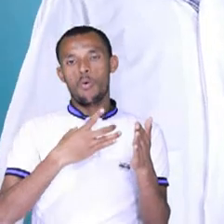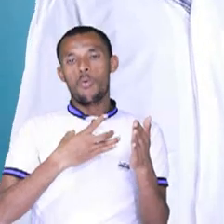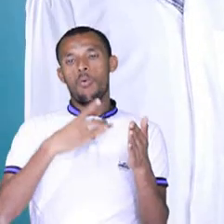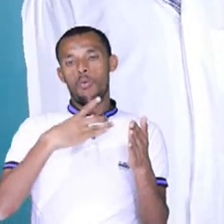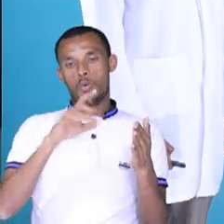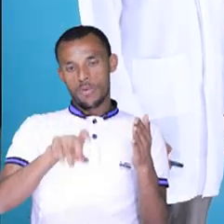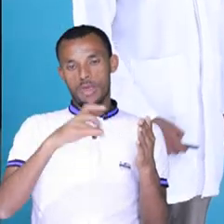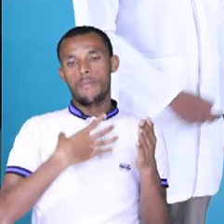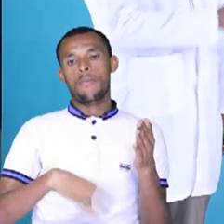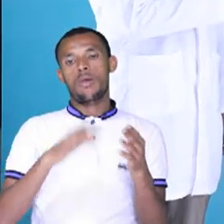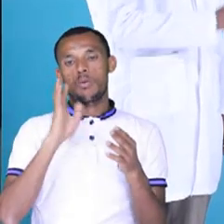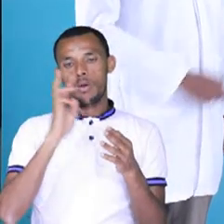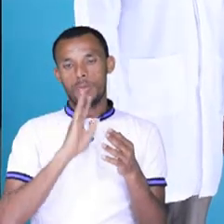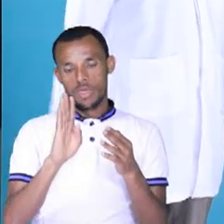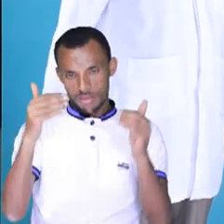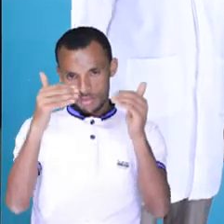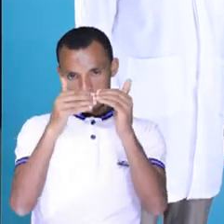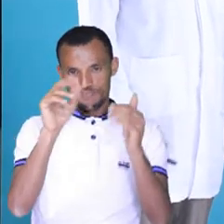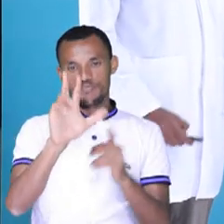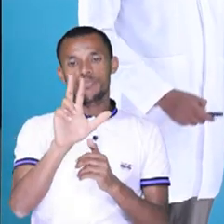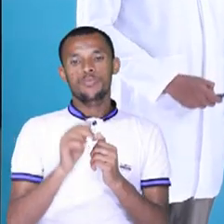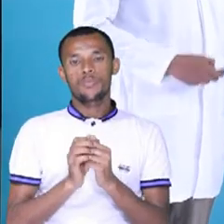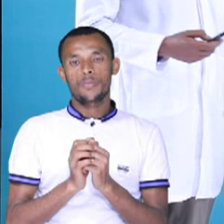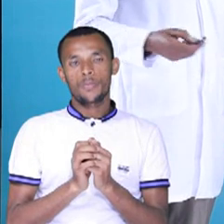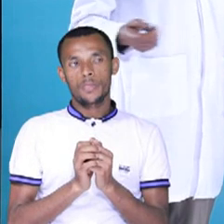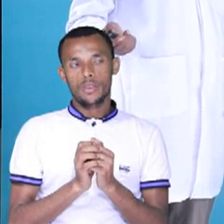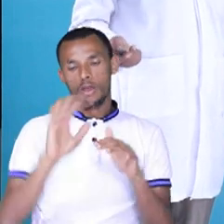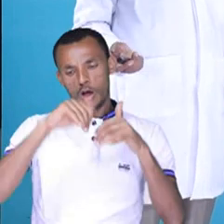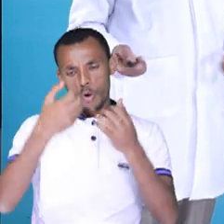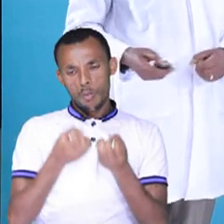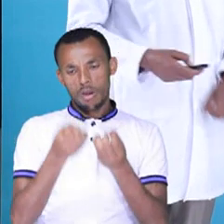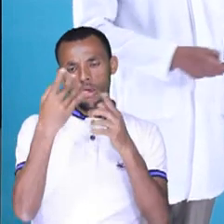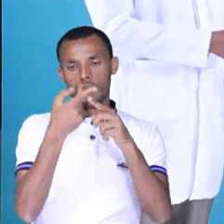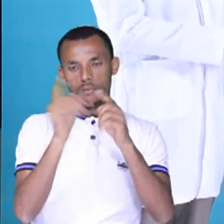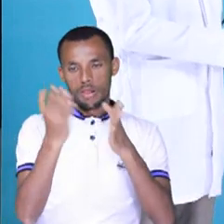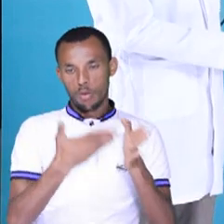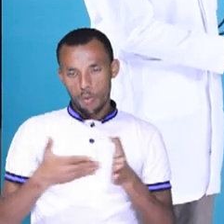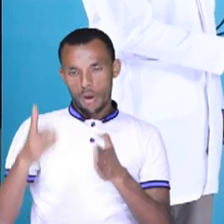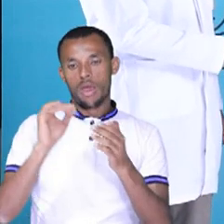members will be is equal to 3. So in how many different ways can we